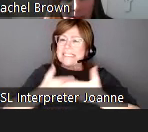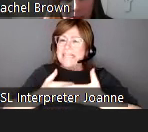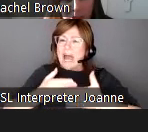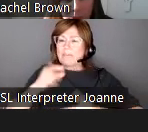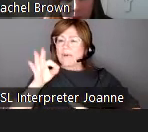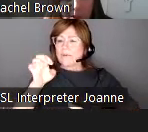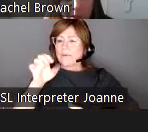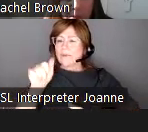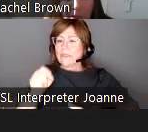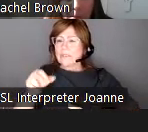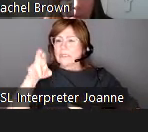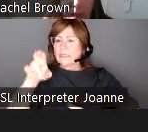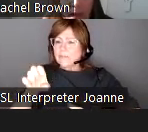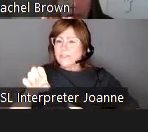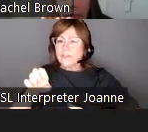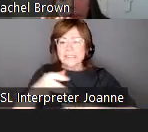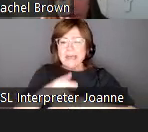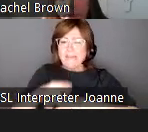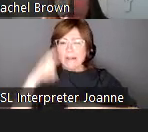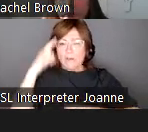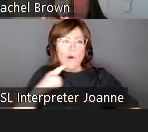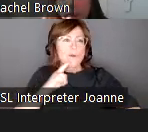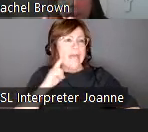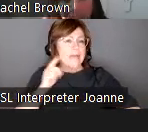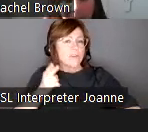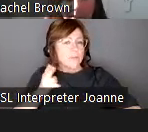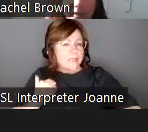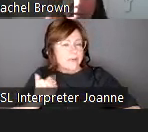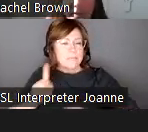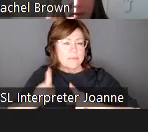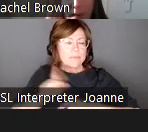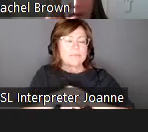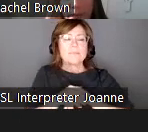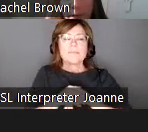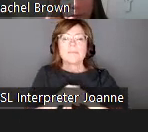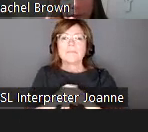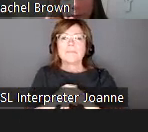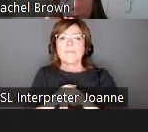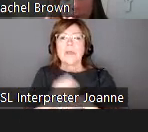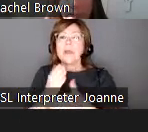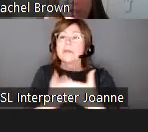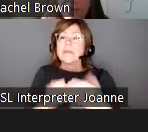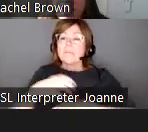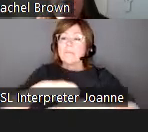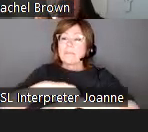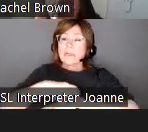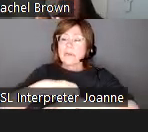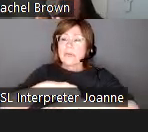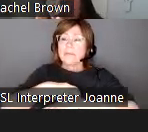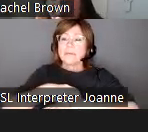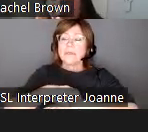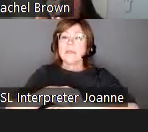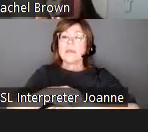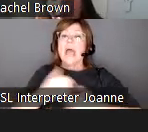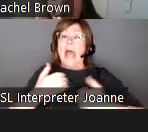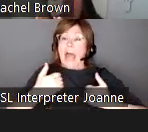assist either visual or hearing impaired individuals. So there is a few platforms that do have